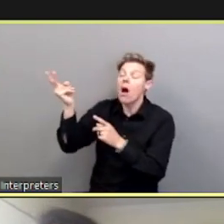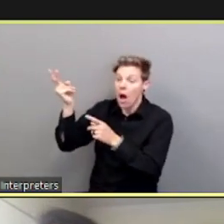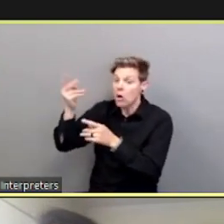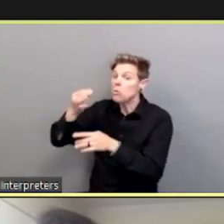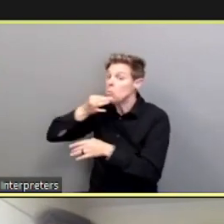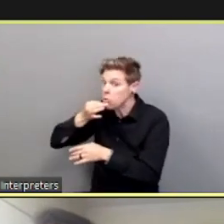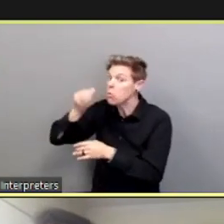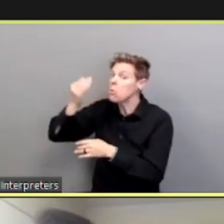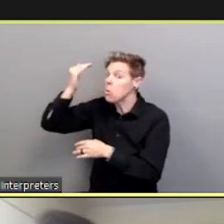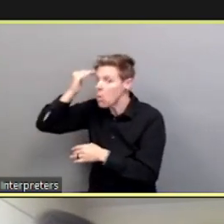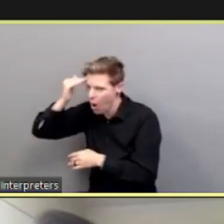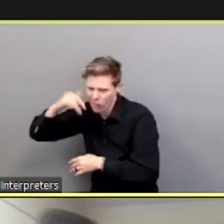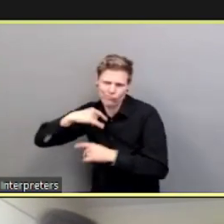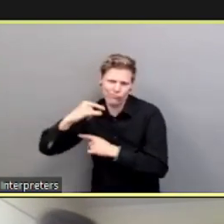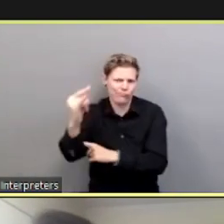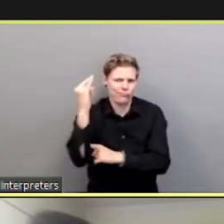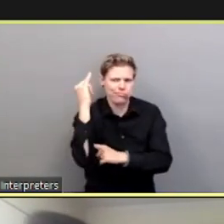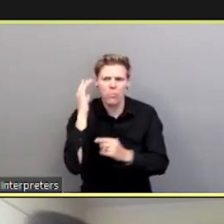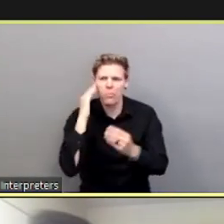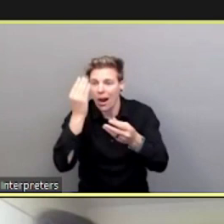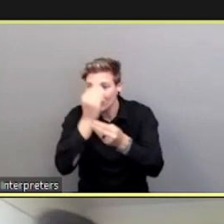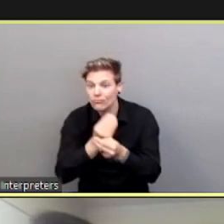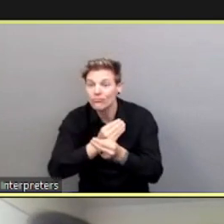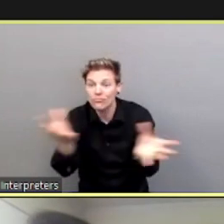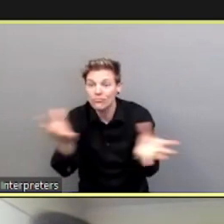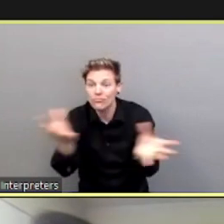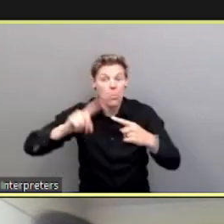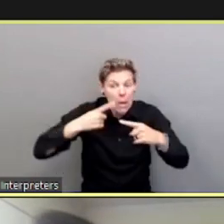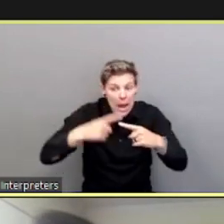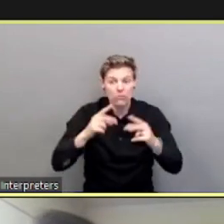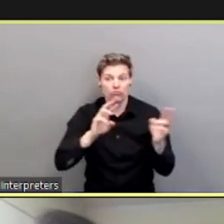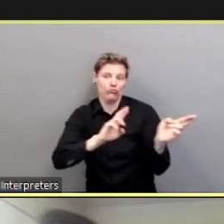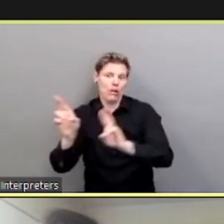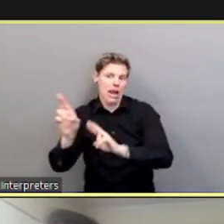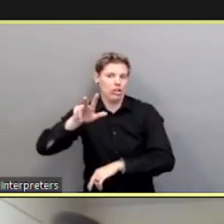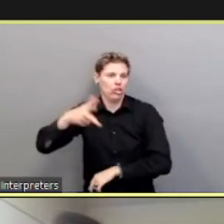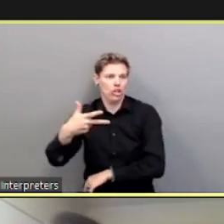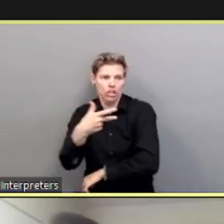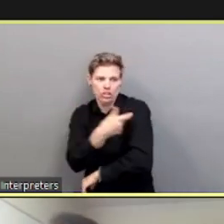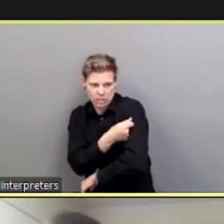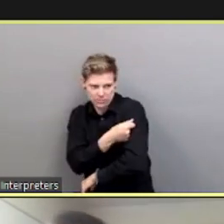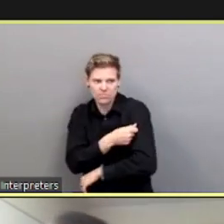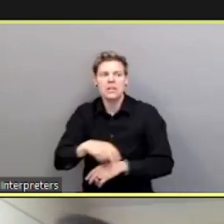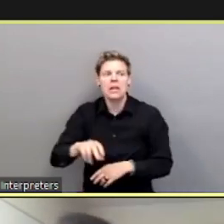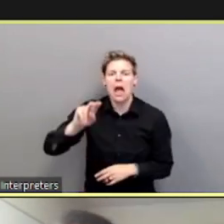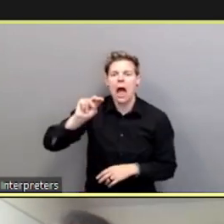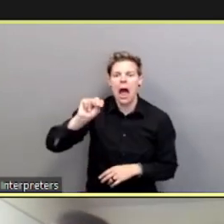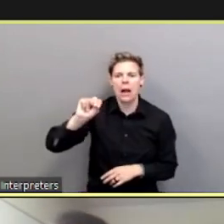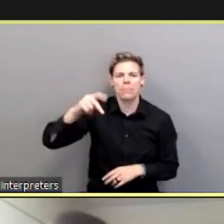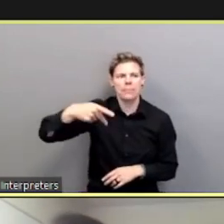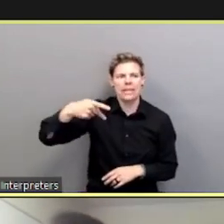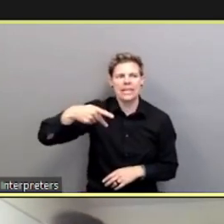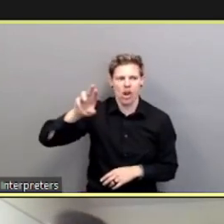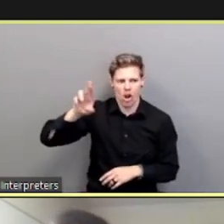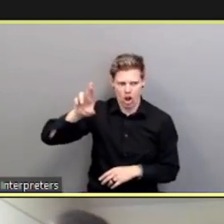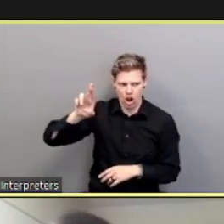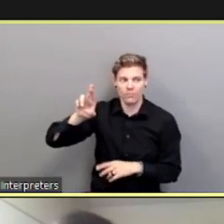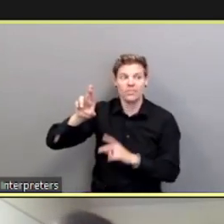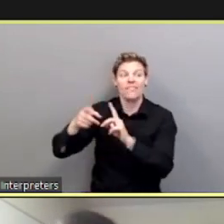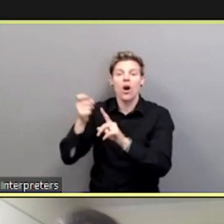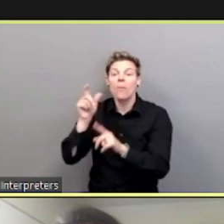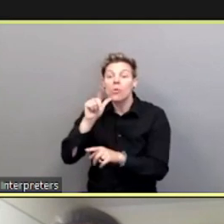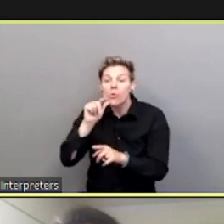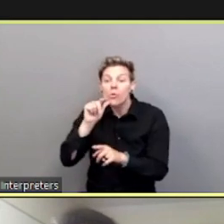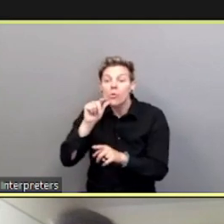NPR from Dr. Fauci also said, yeah, we're waiting for FDA approval. We're